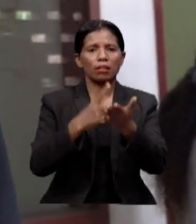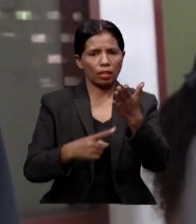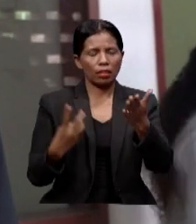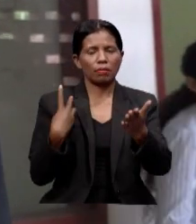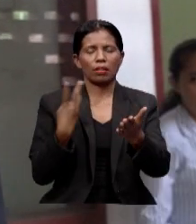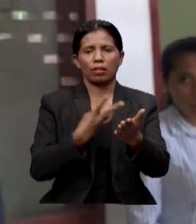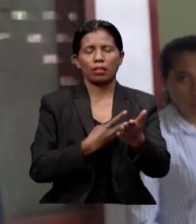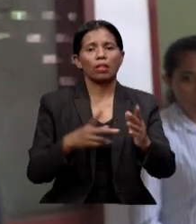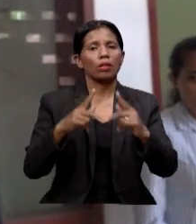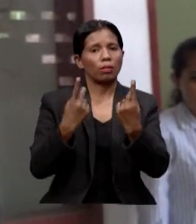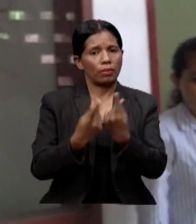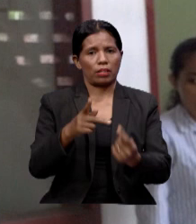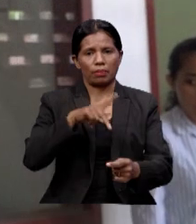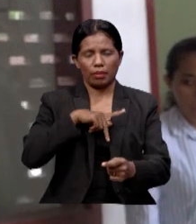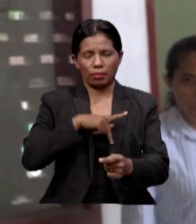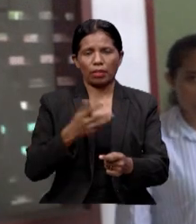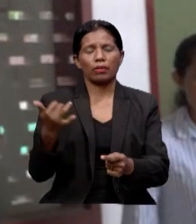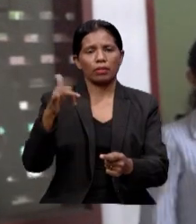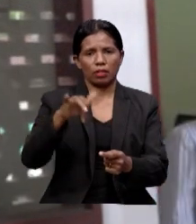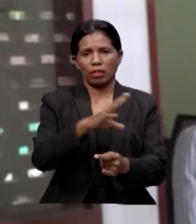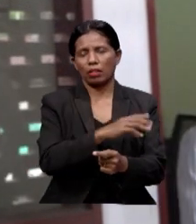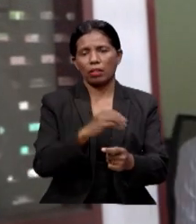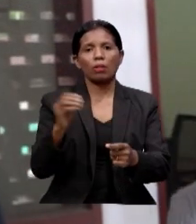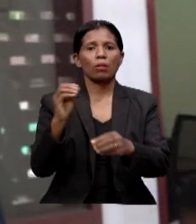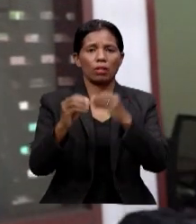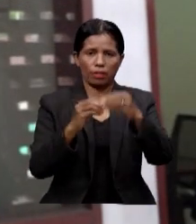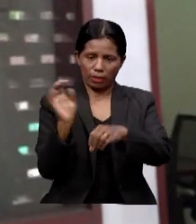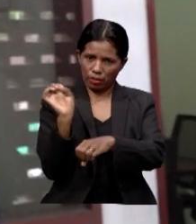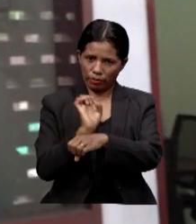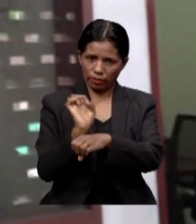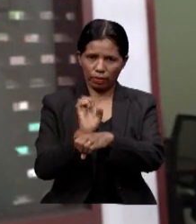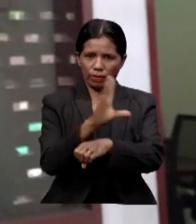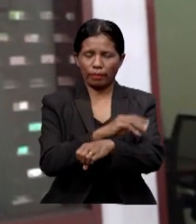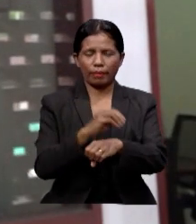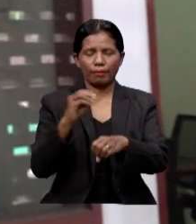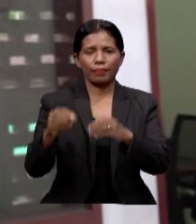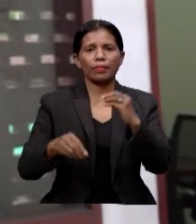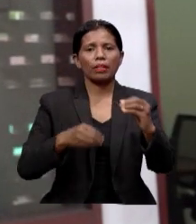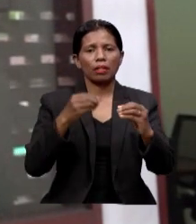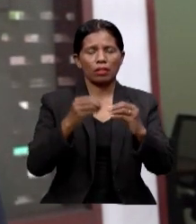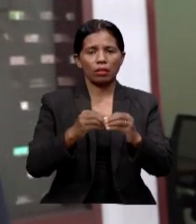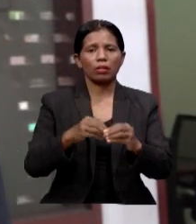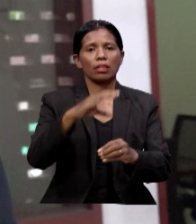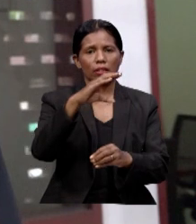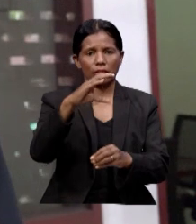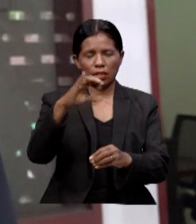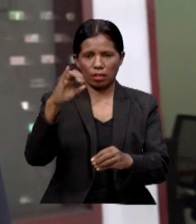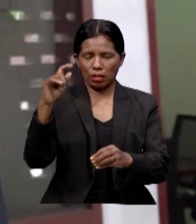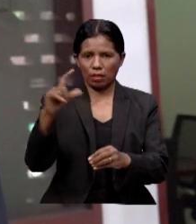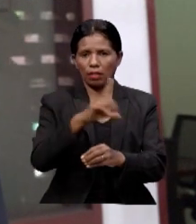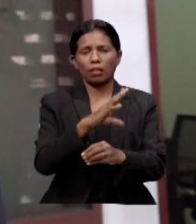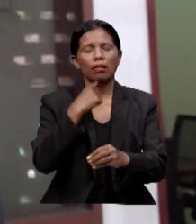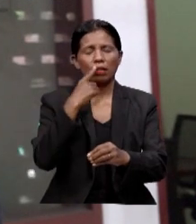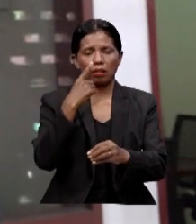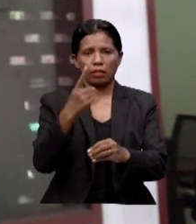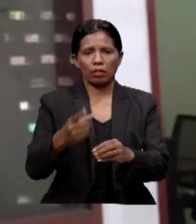private sector development and the diversification of the economy. And I think that the Chamber of Commerce is pursuing